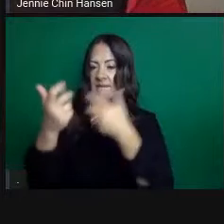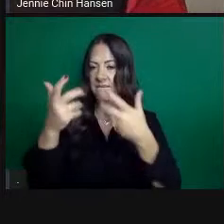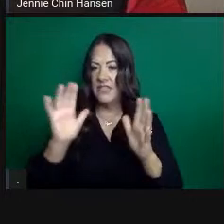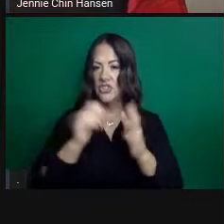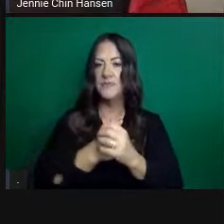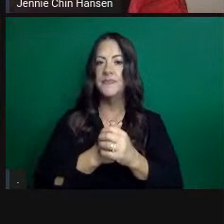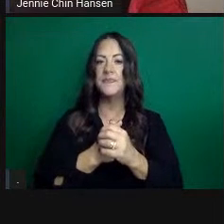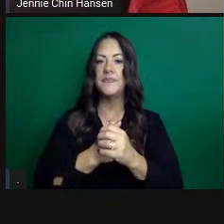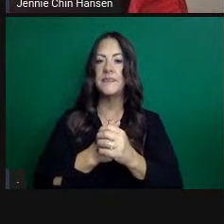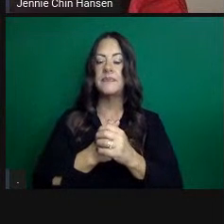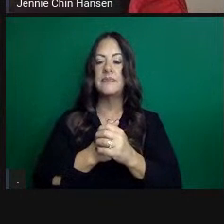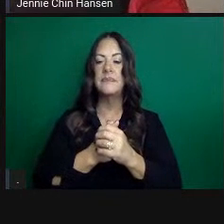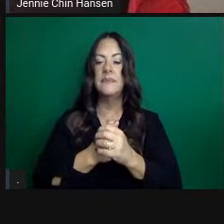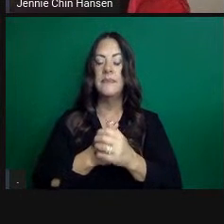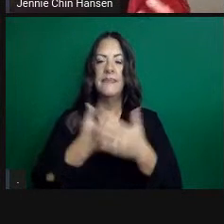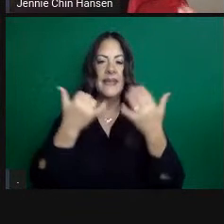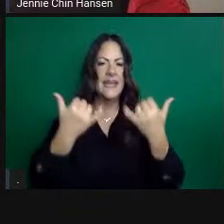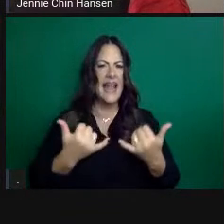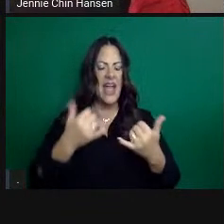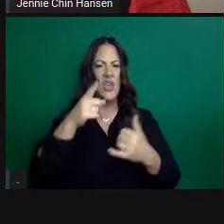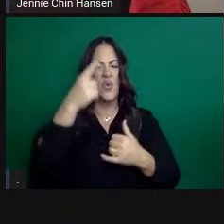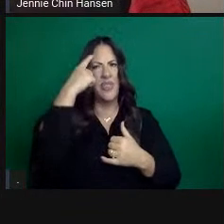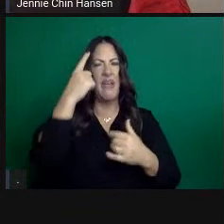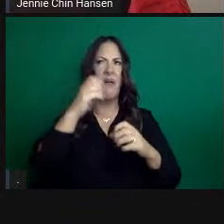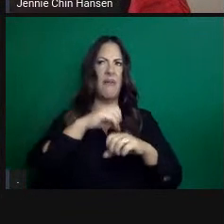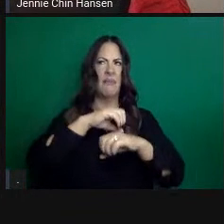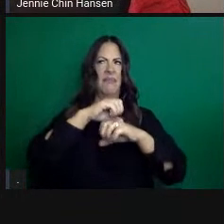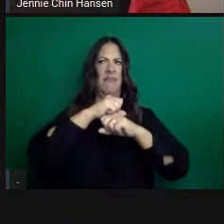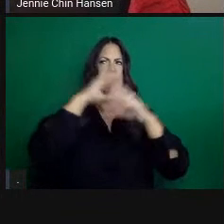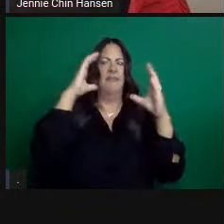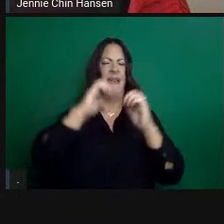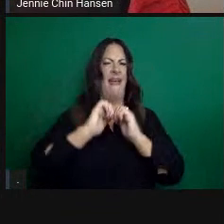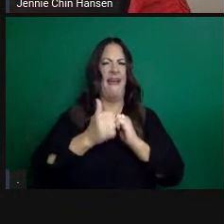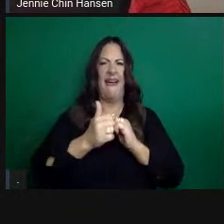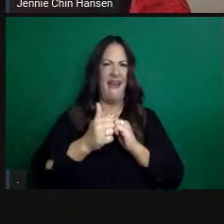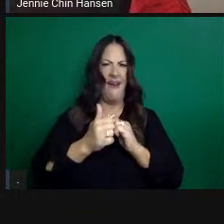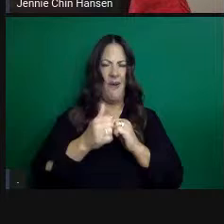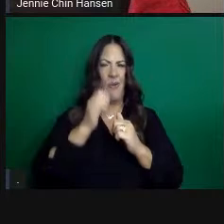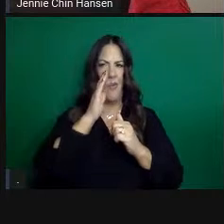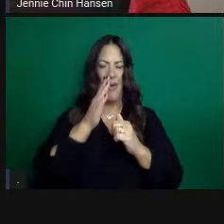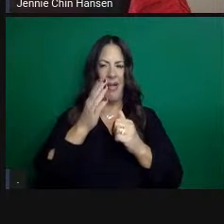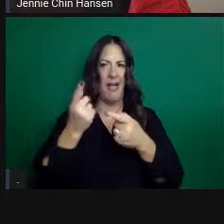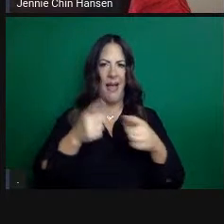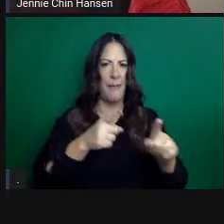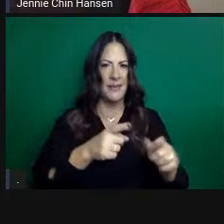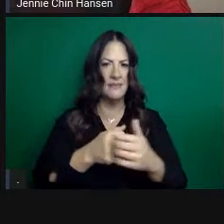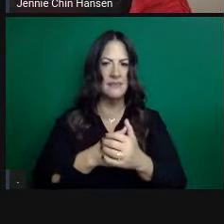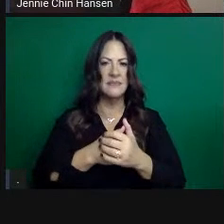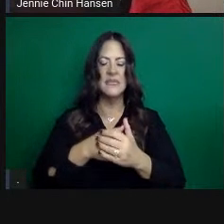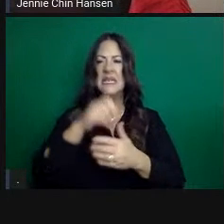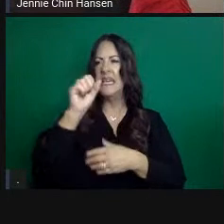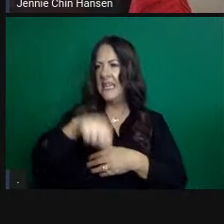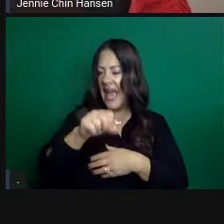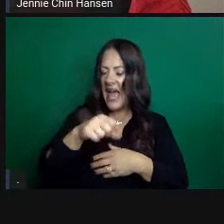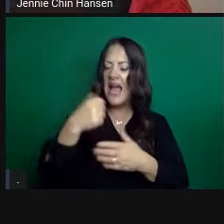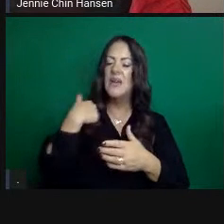So how do we go about doing this? It's wonderful to have these initiatives with accountability and